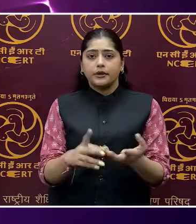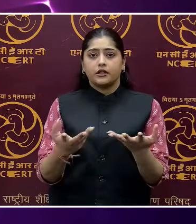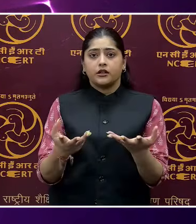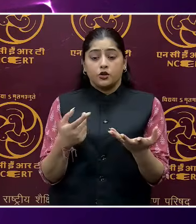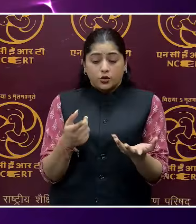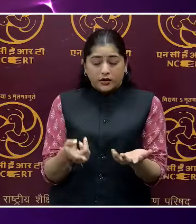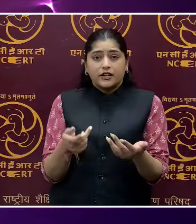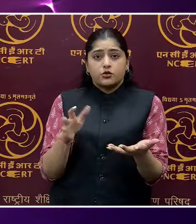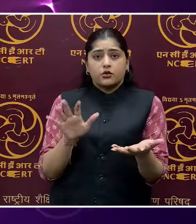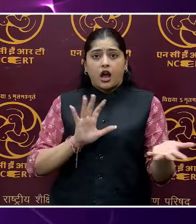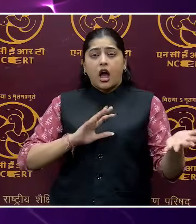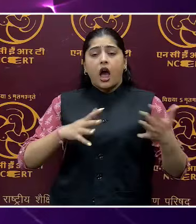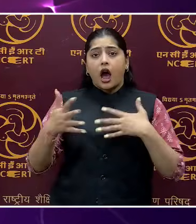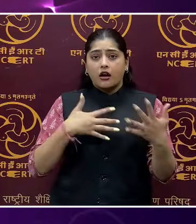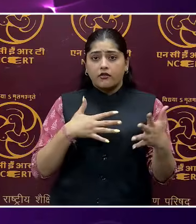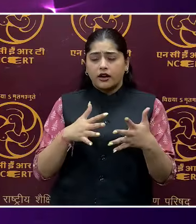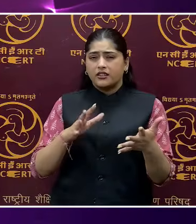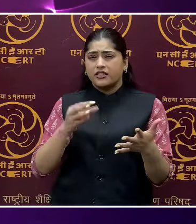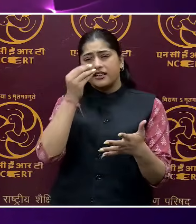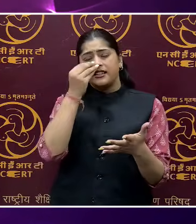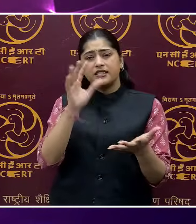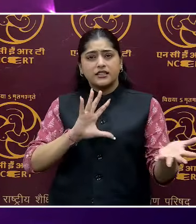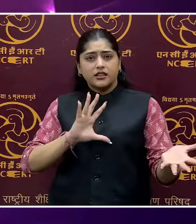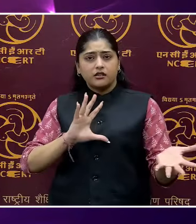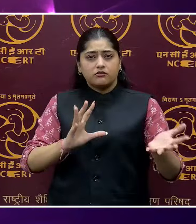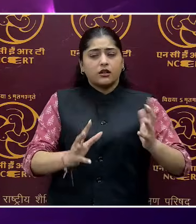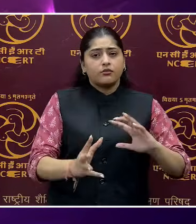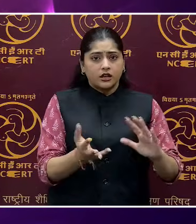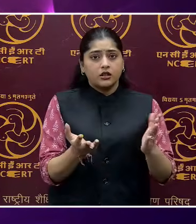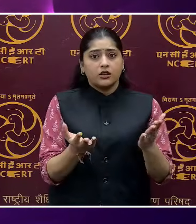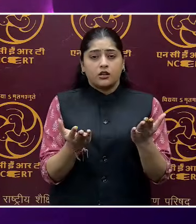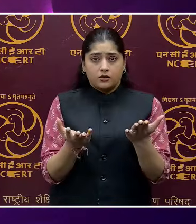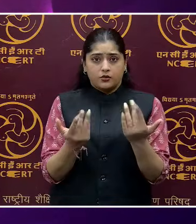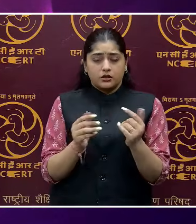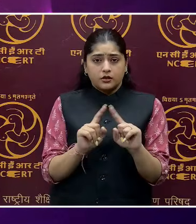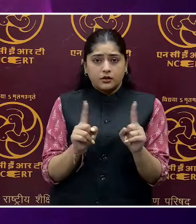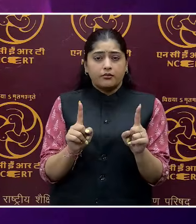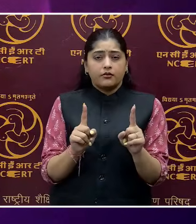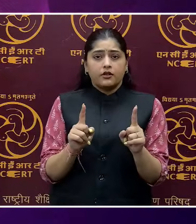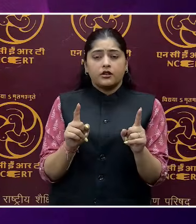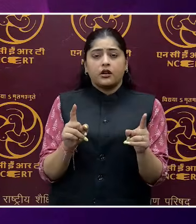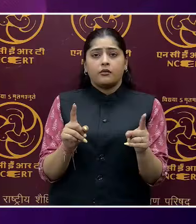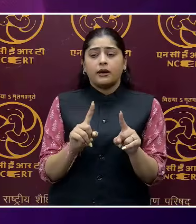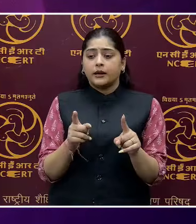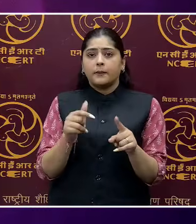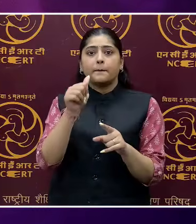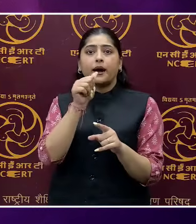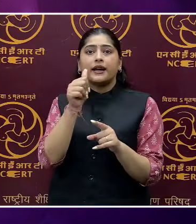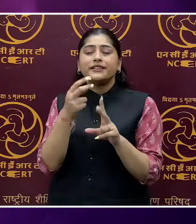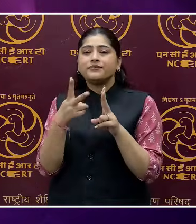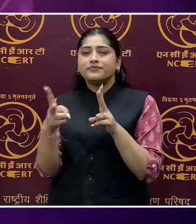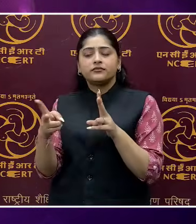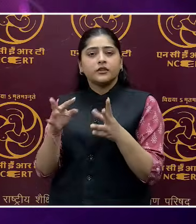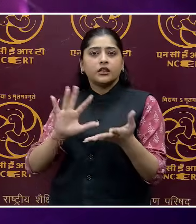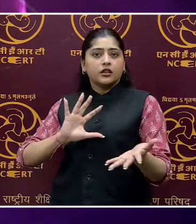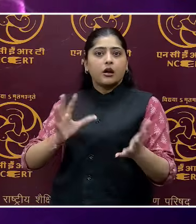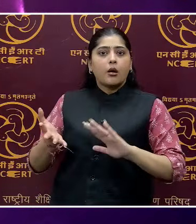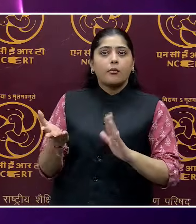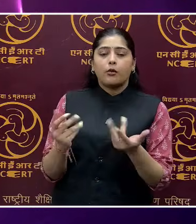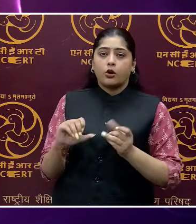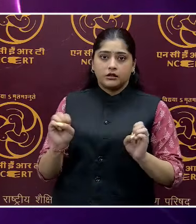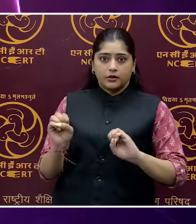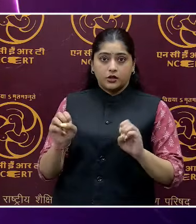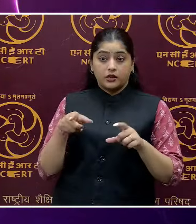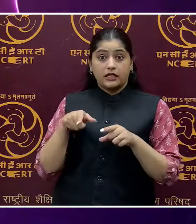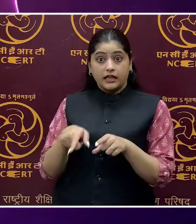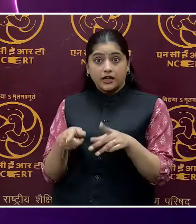easily compressed or gas can easily compressed, but liquids not. The intermolecular space between gas